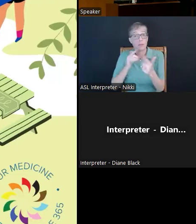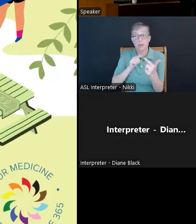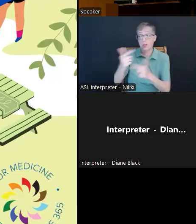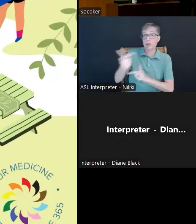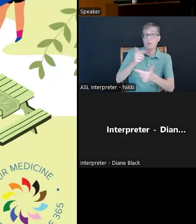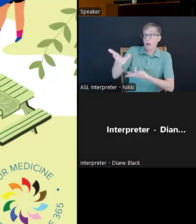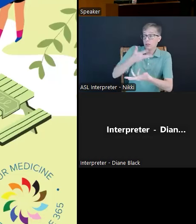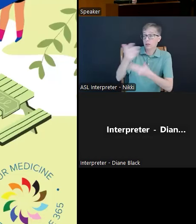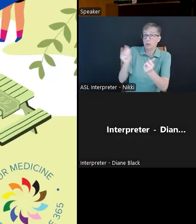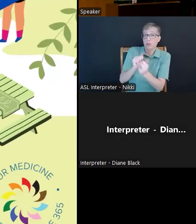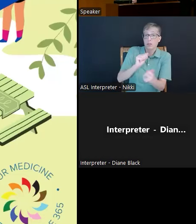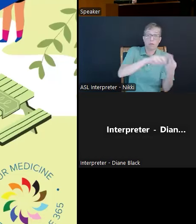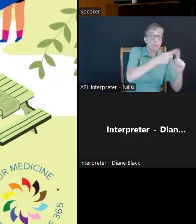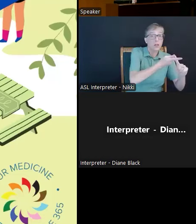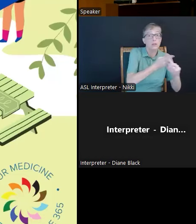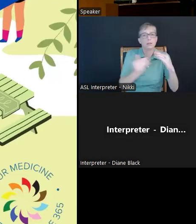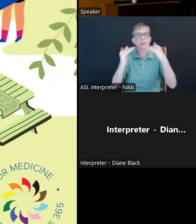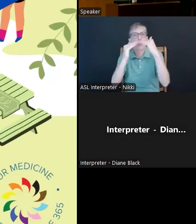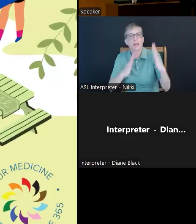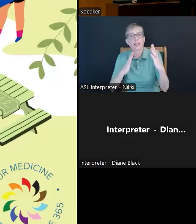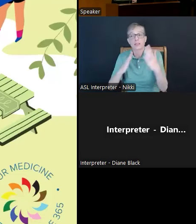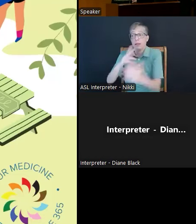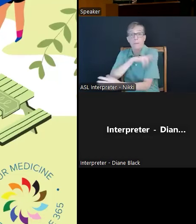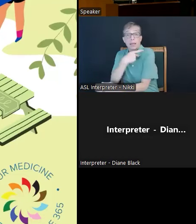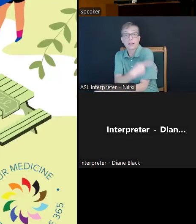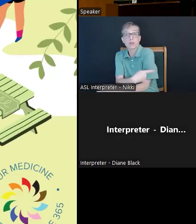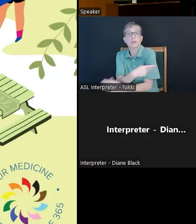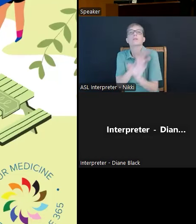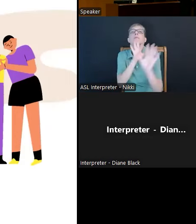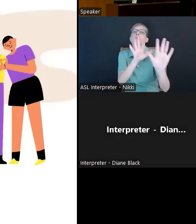your patients, these are all things that I'm encouraging you to think about.